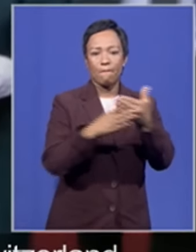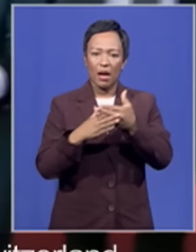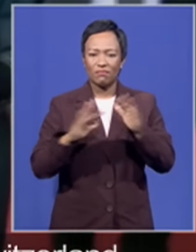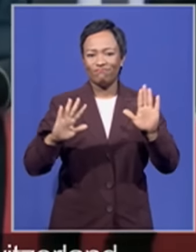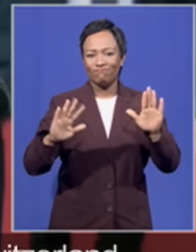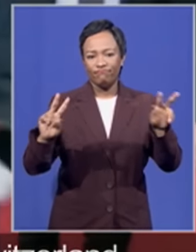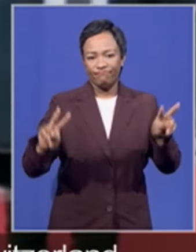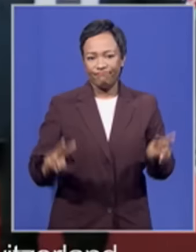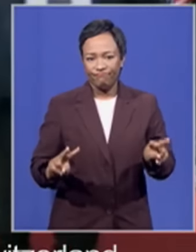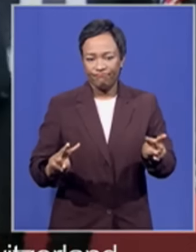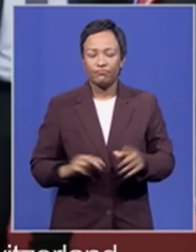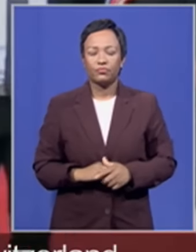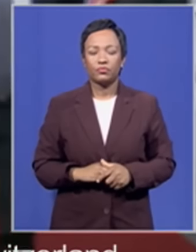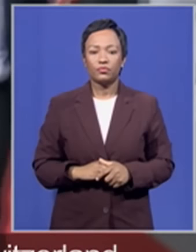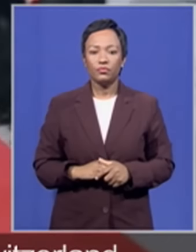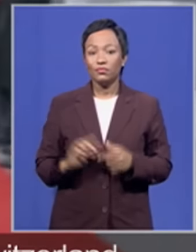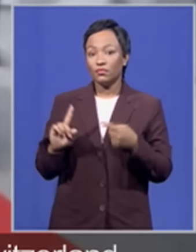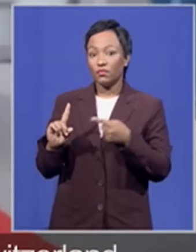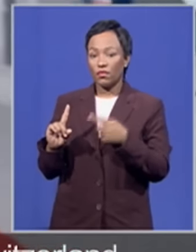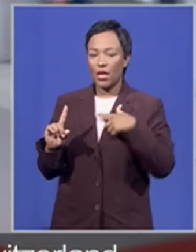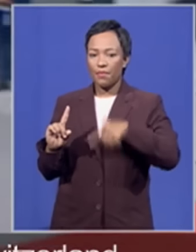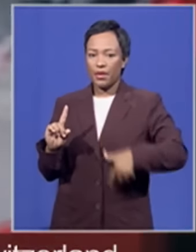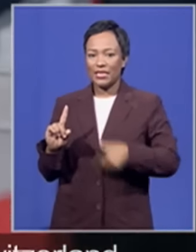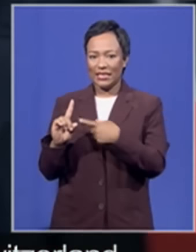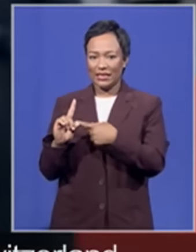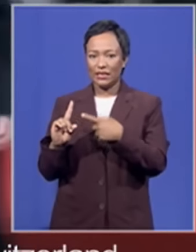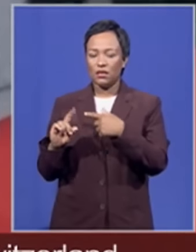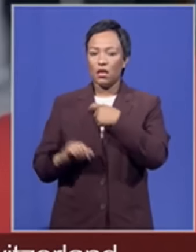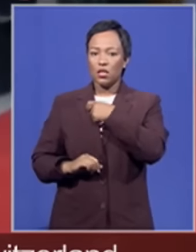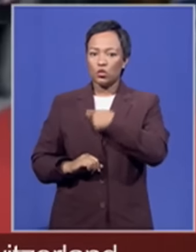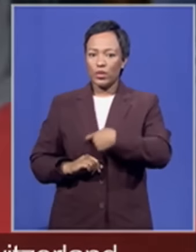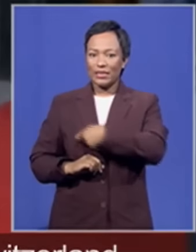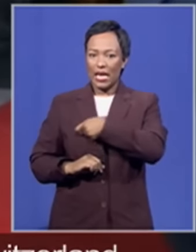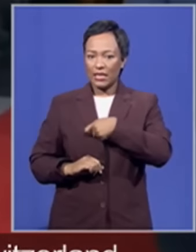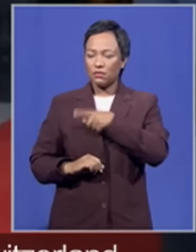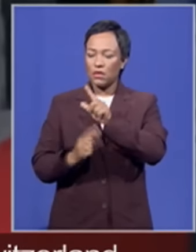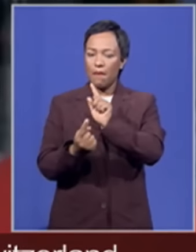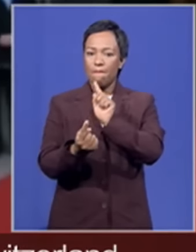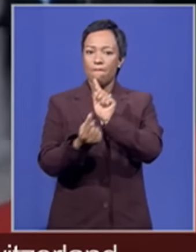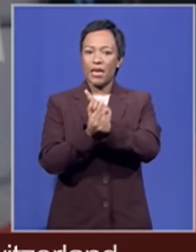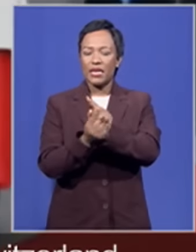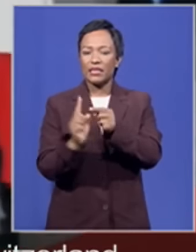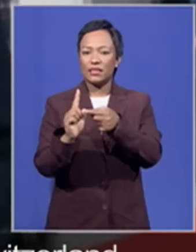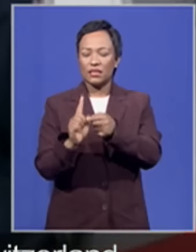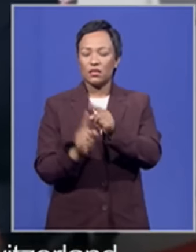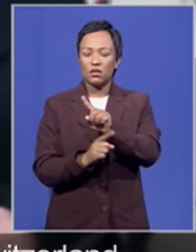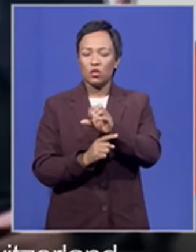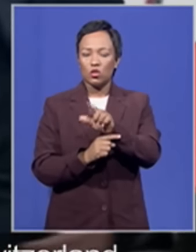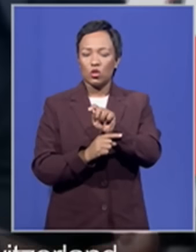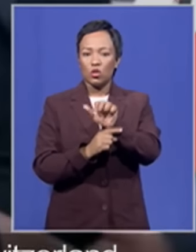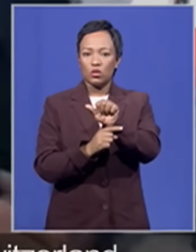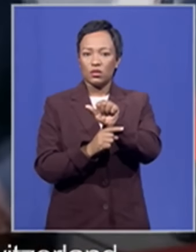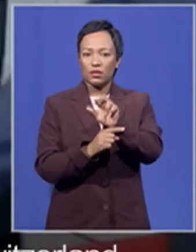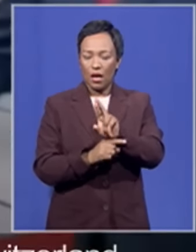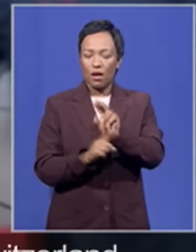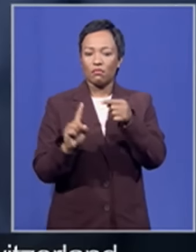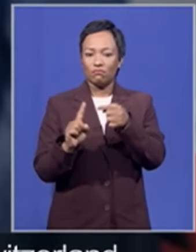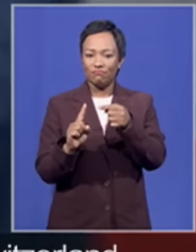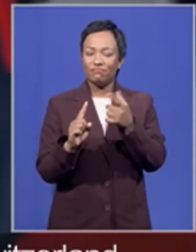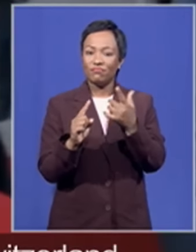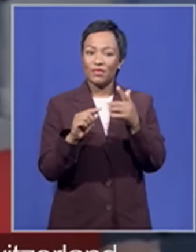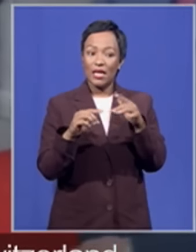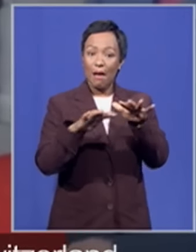Mopresidente Ramaphosa o bile ditherisano le wa mphato wa hae wa Switzerland Karikela Zuta Motsemoholo Ben le go tshetleha puo